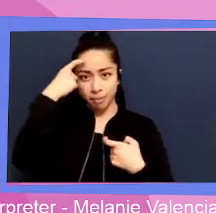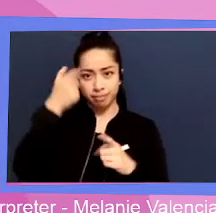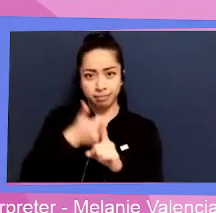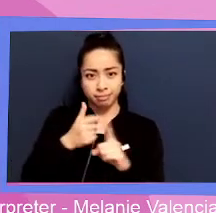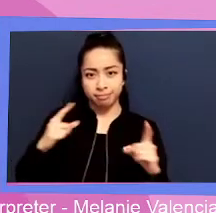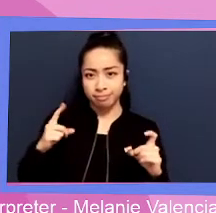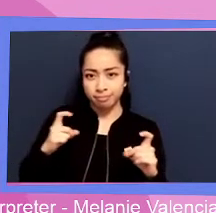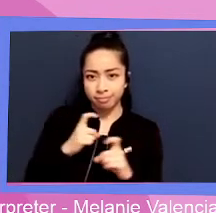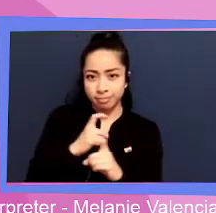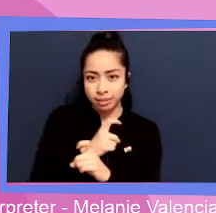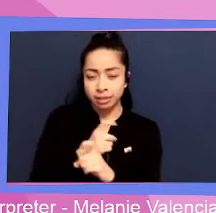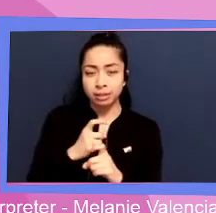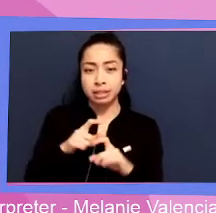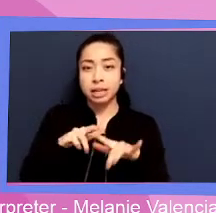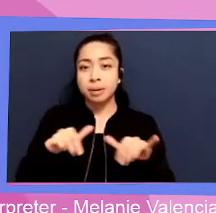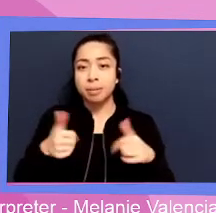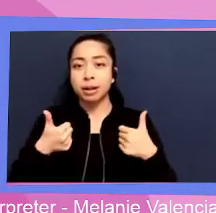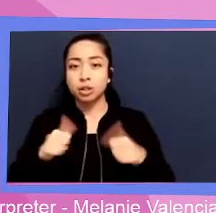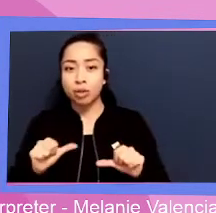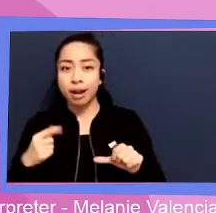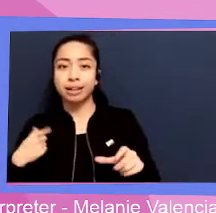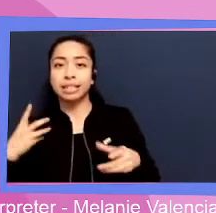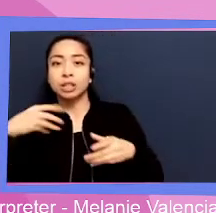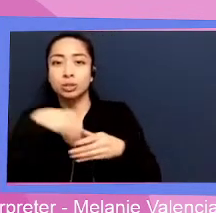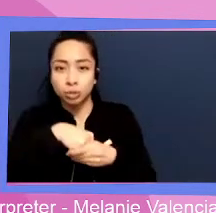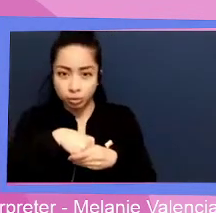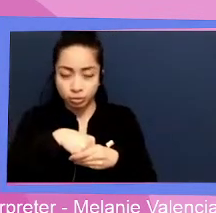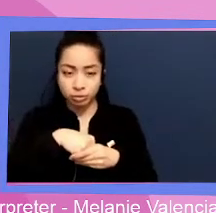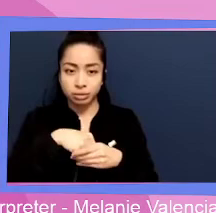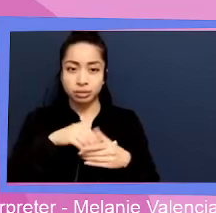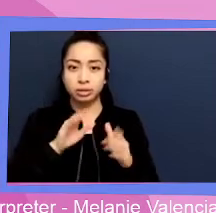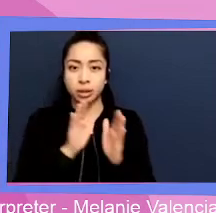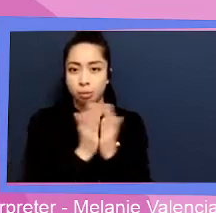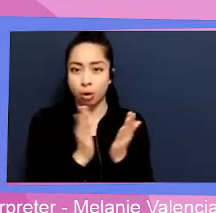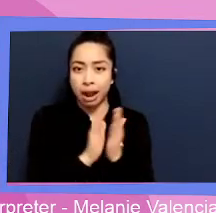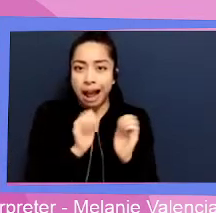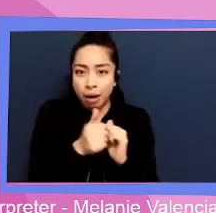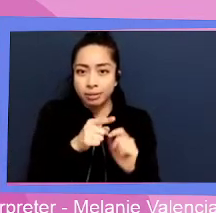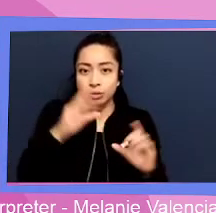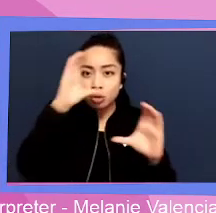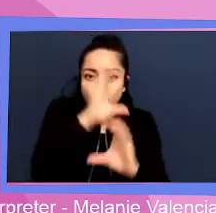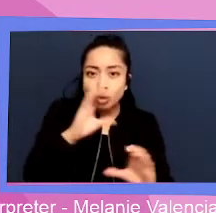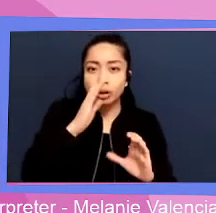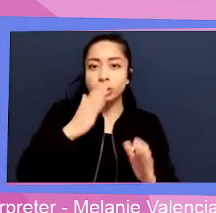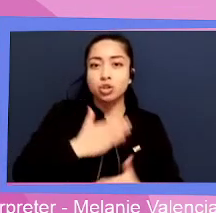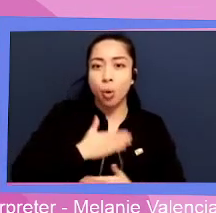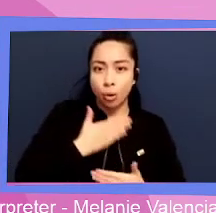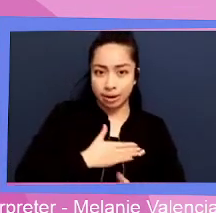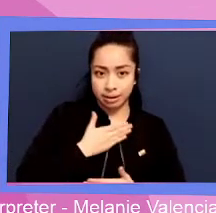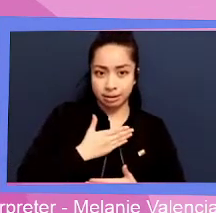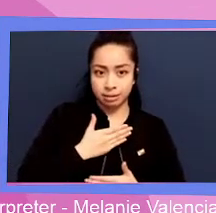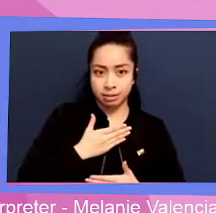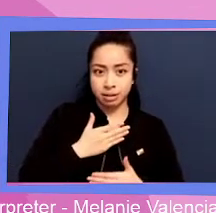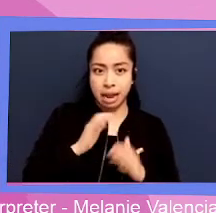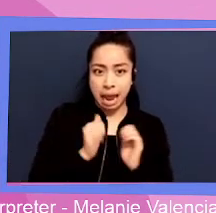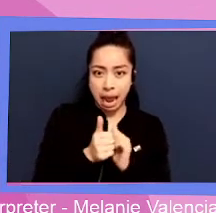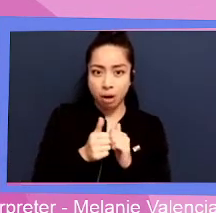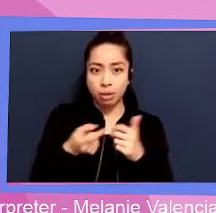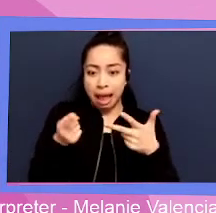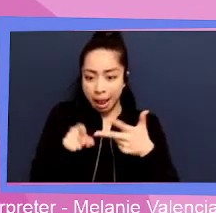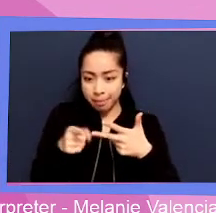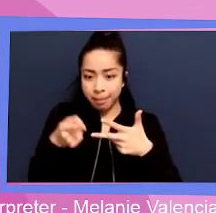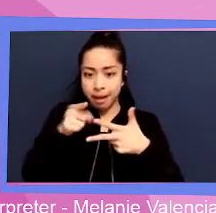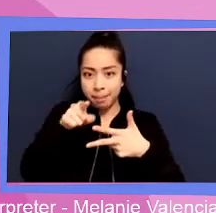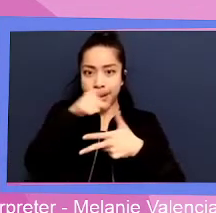to show people seeking at the end of the day, the resilience that they show through understanding those three layers of